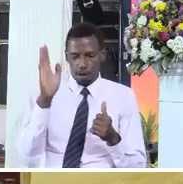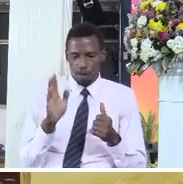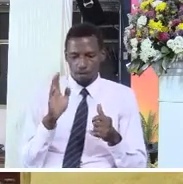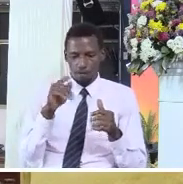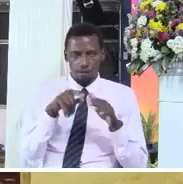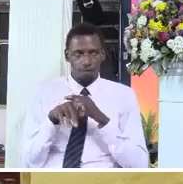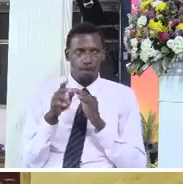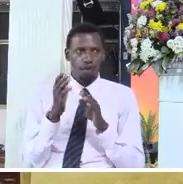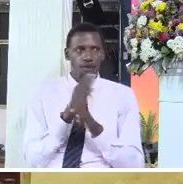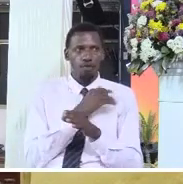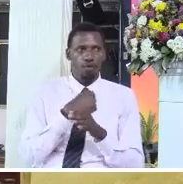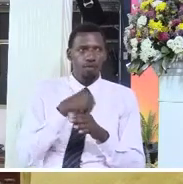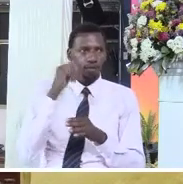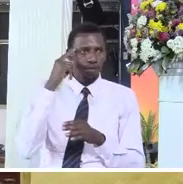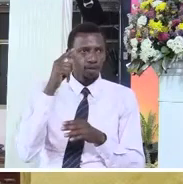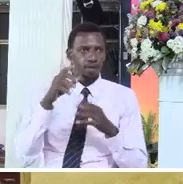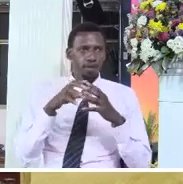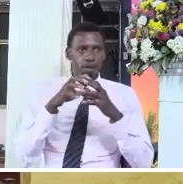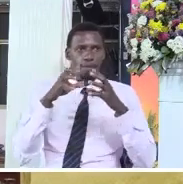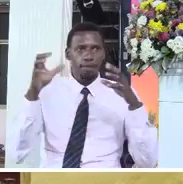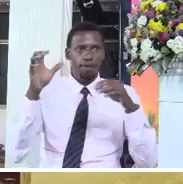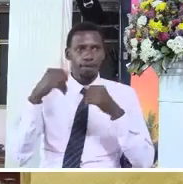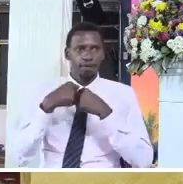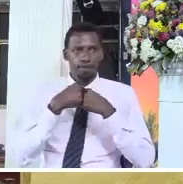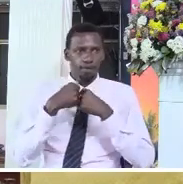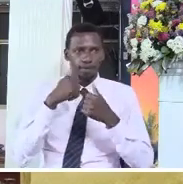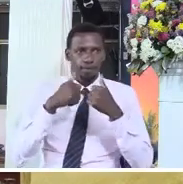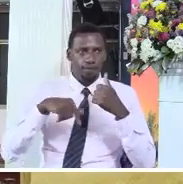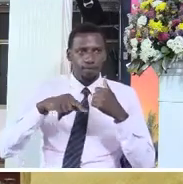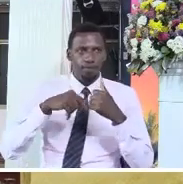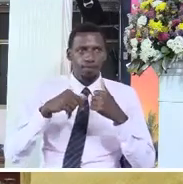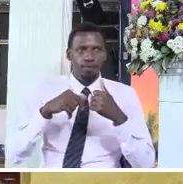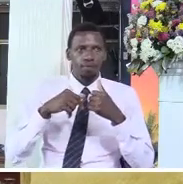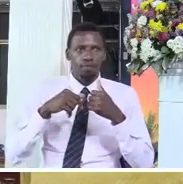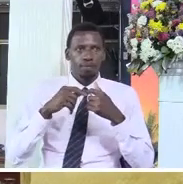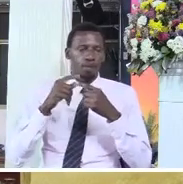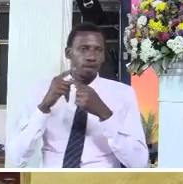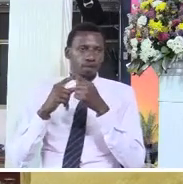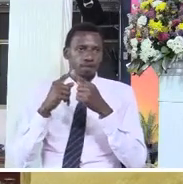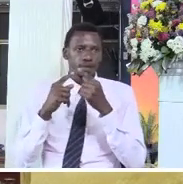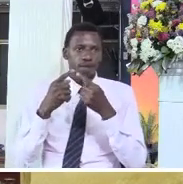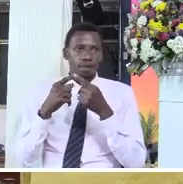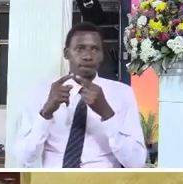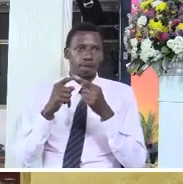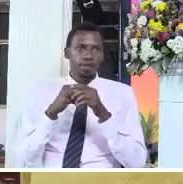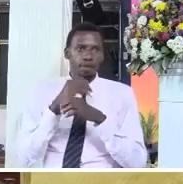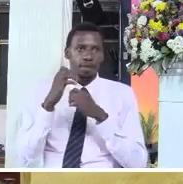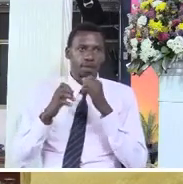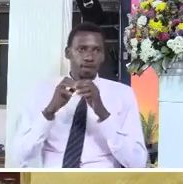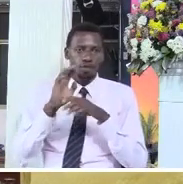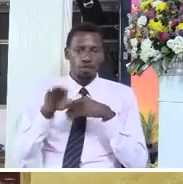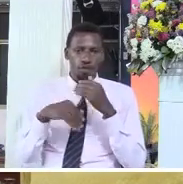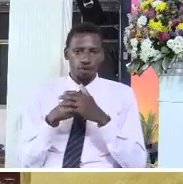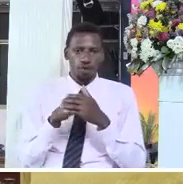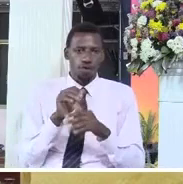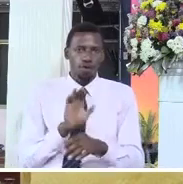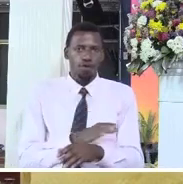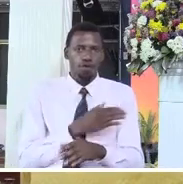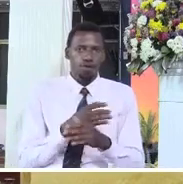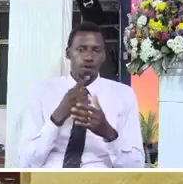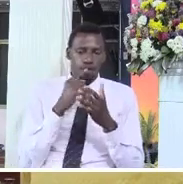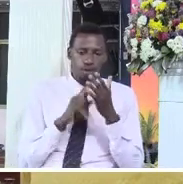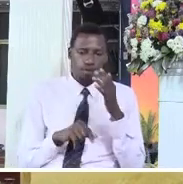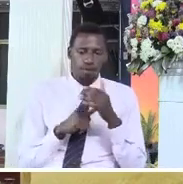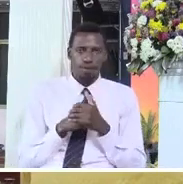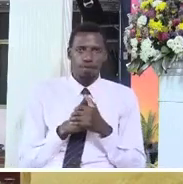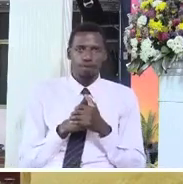think that is the greatest challenge that we experience. But at the end of it all, the song says, the strife will not be